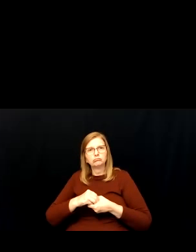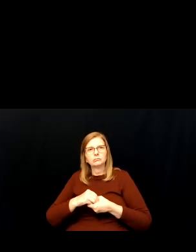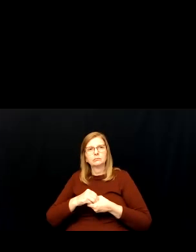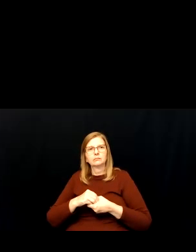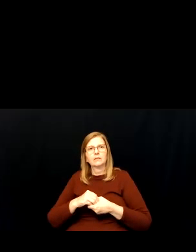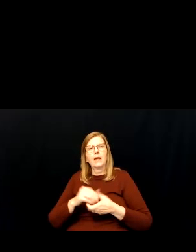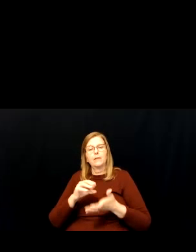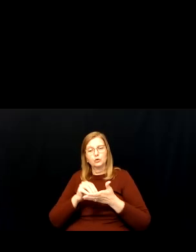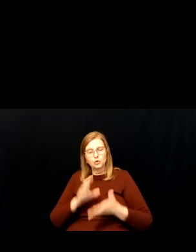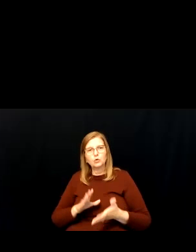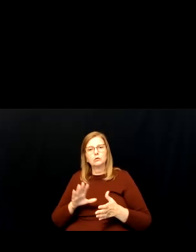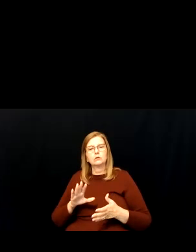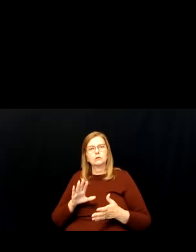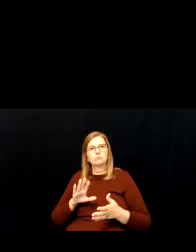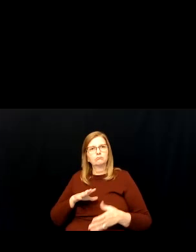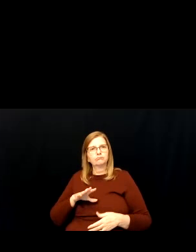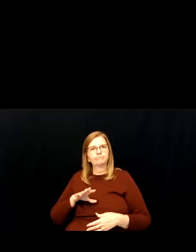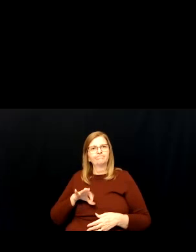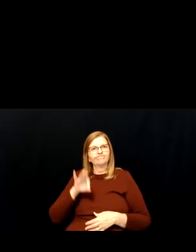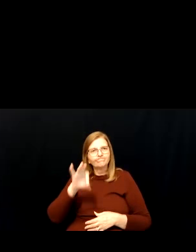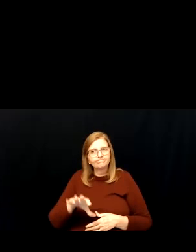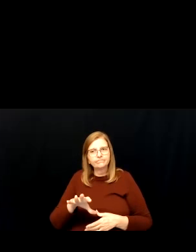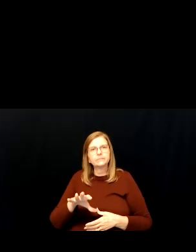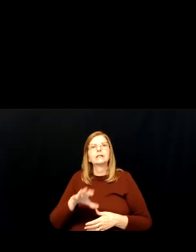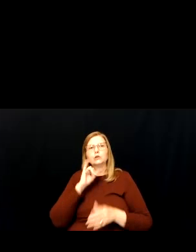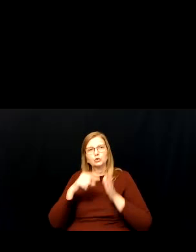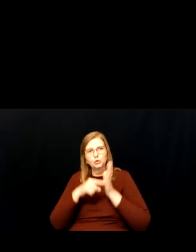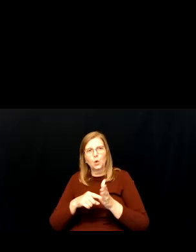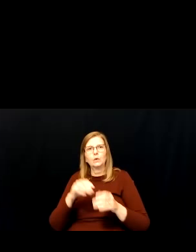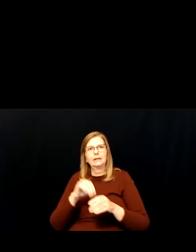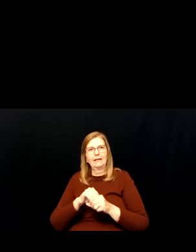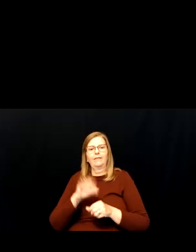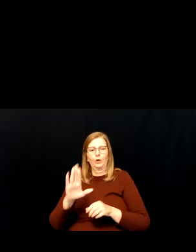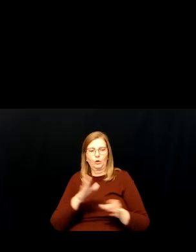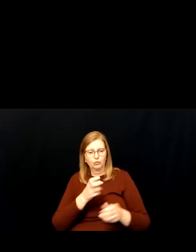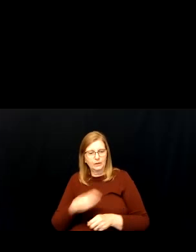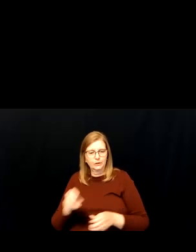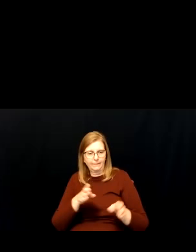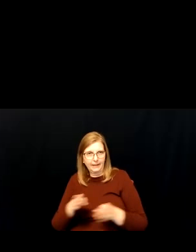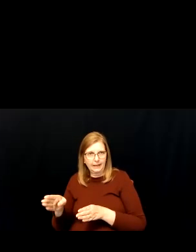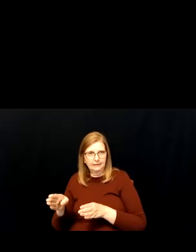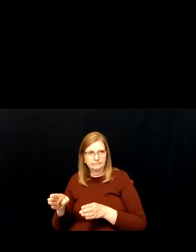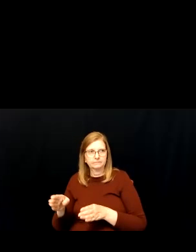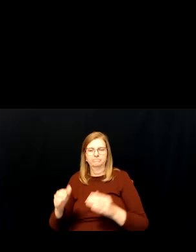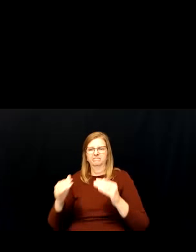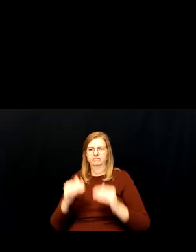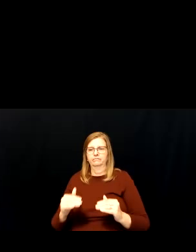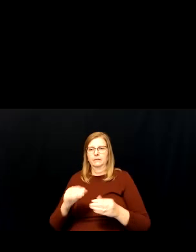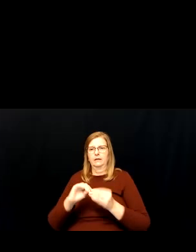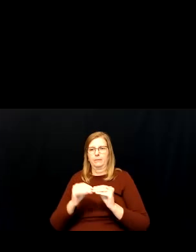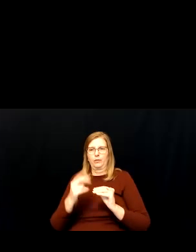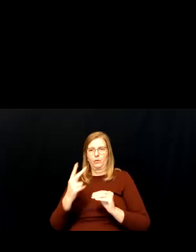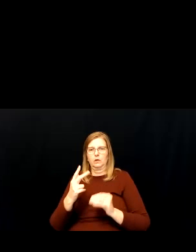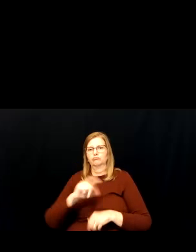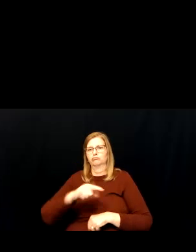and the student input is consistently reflected in the transition plan. Number 3, advocacy related to AT